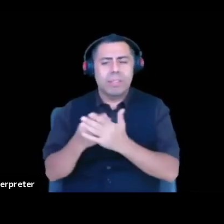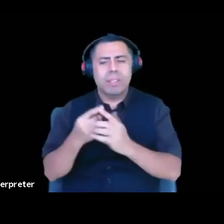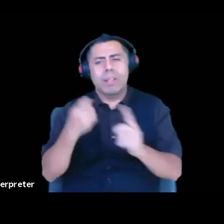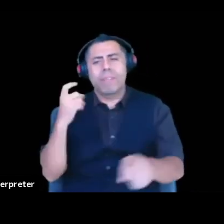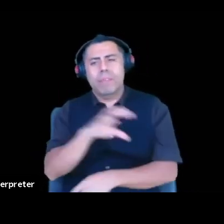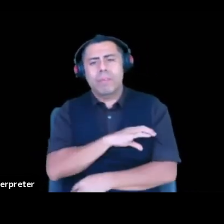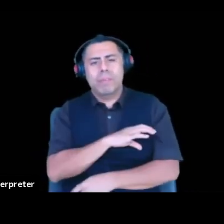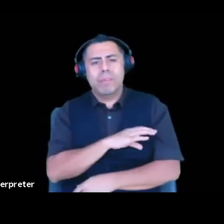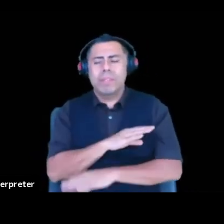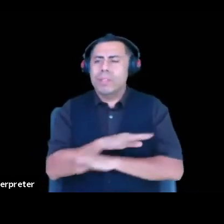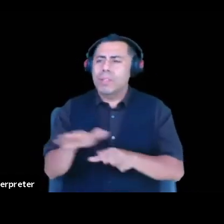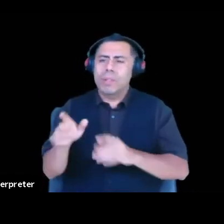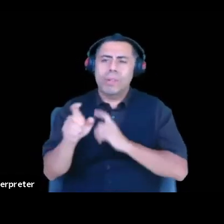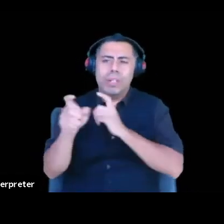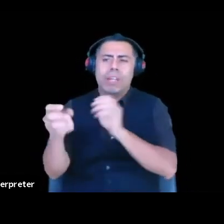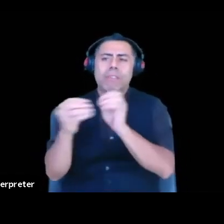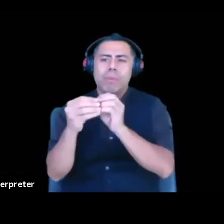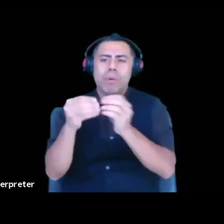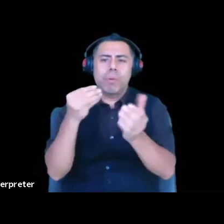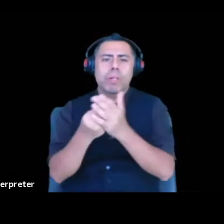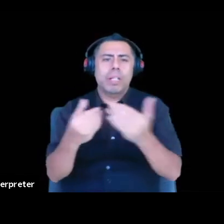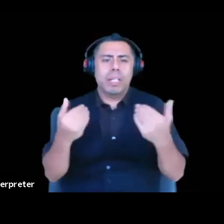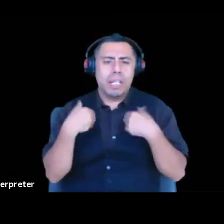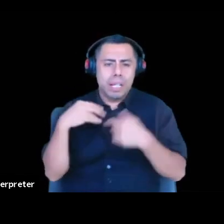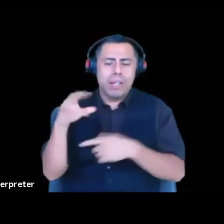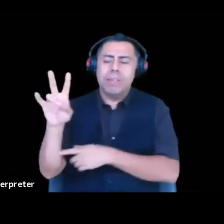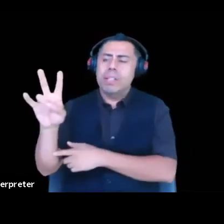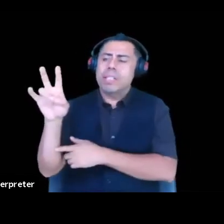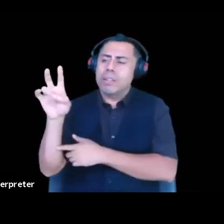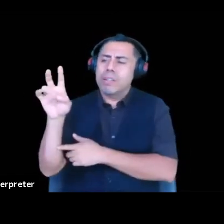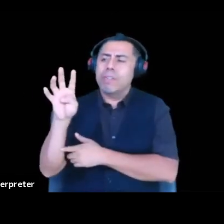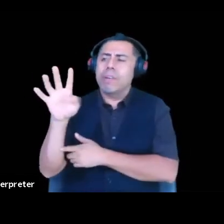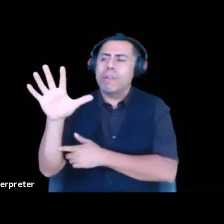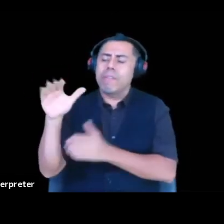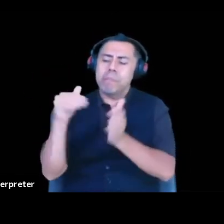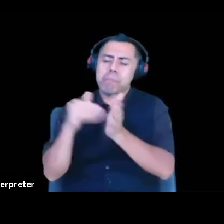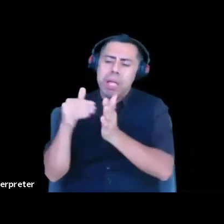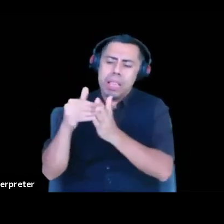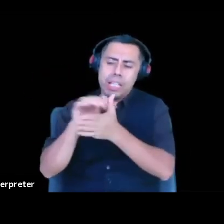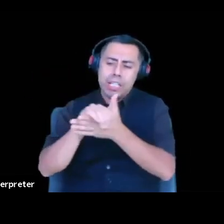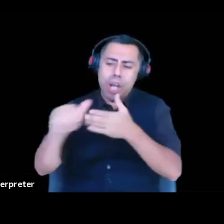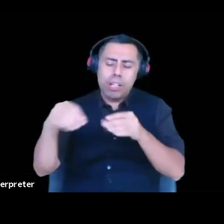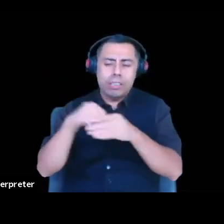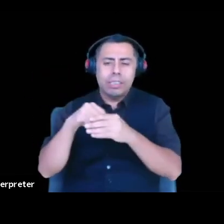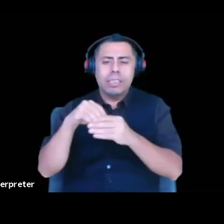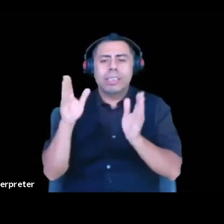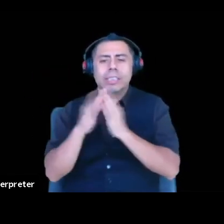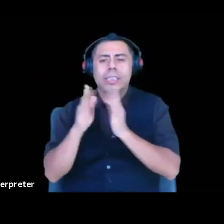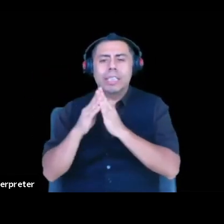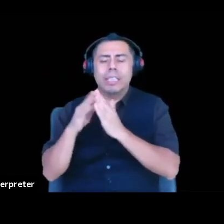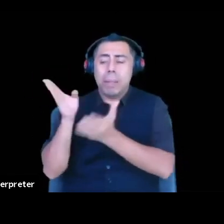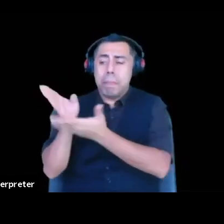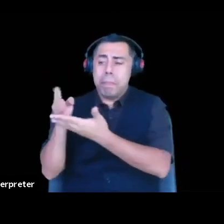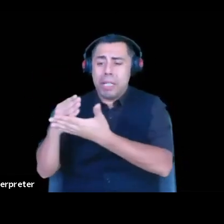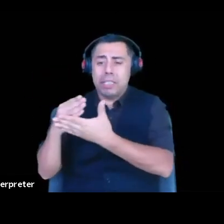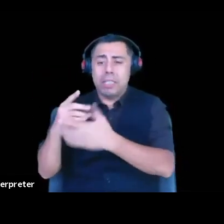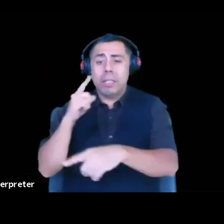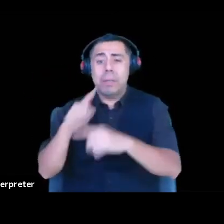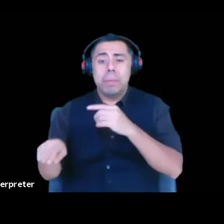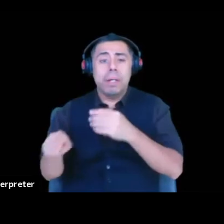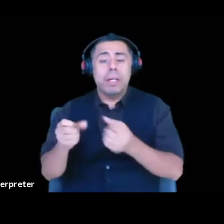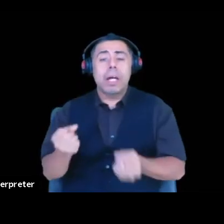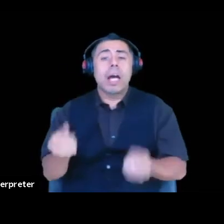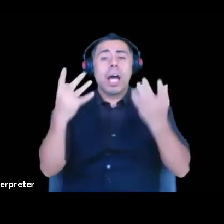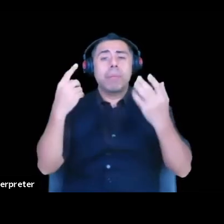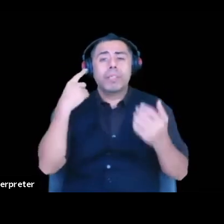$745 million in the city budget, and our response to mental illness budget-wise is this